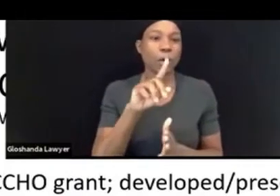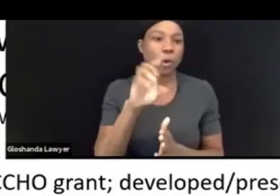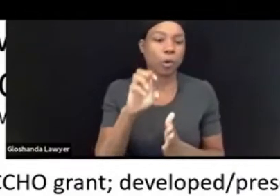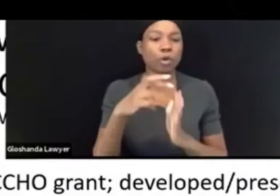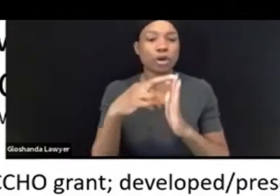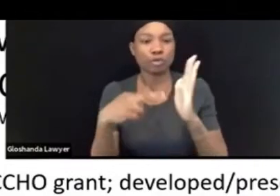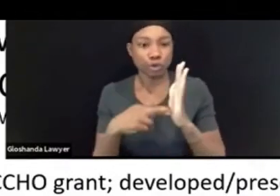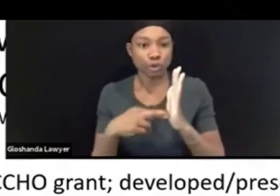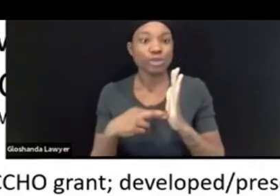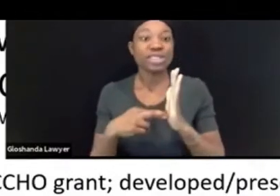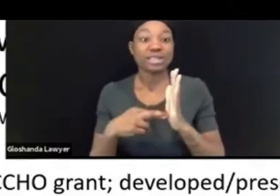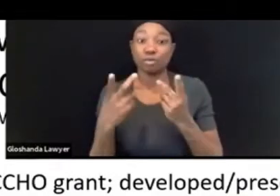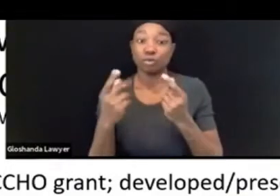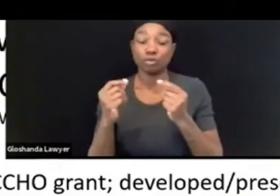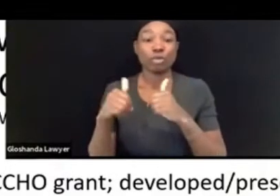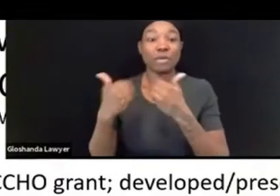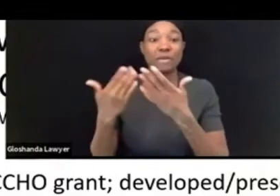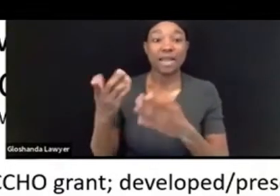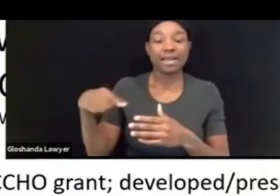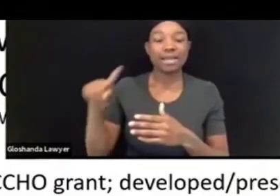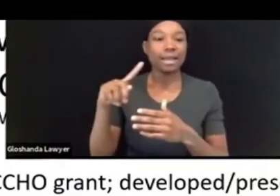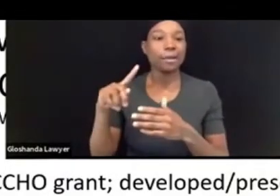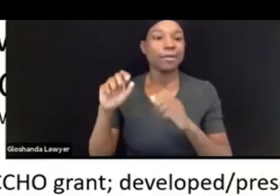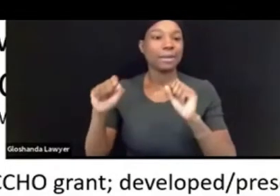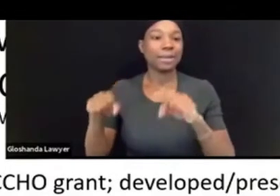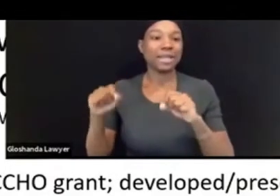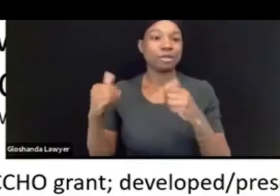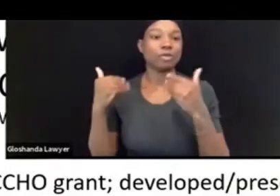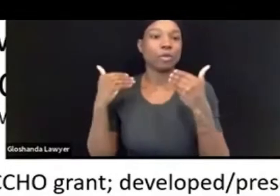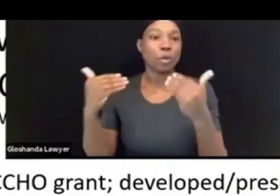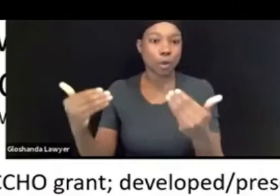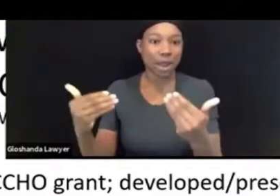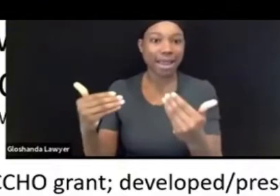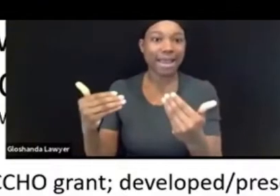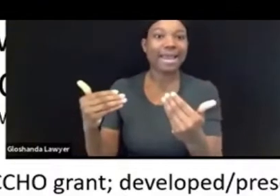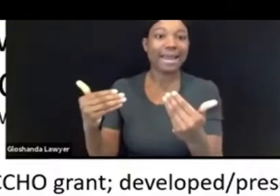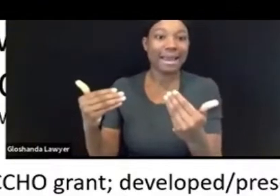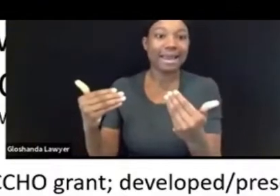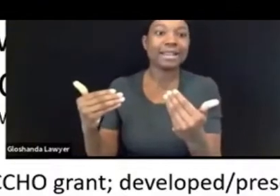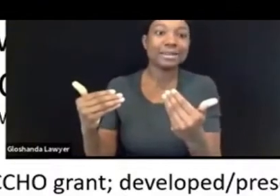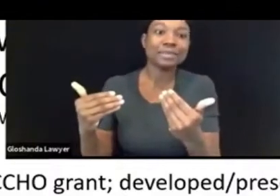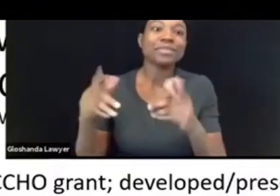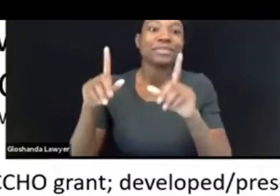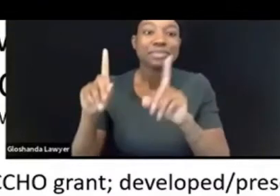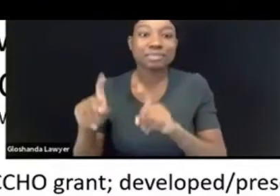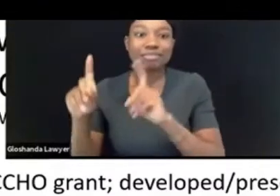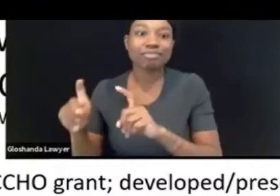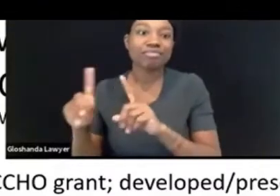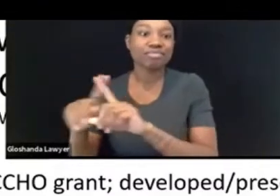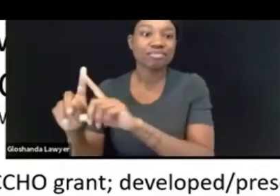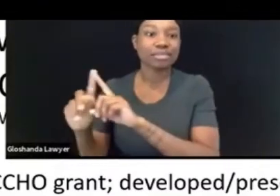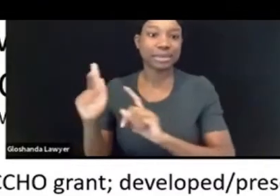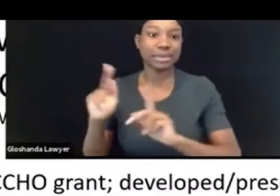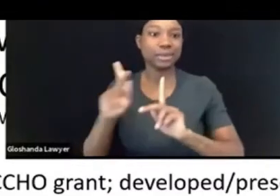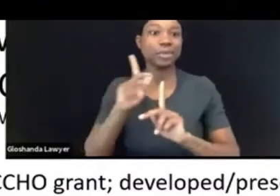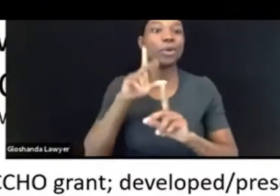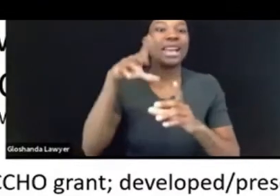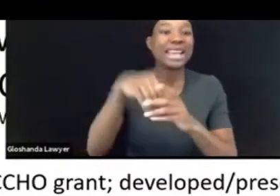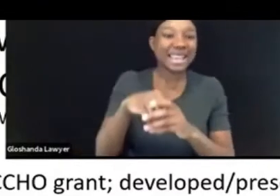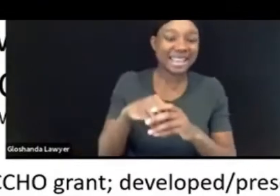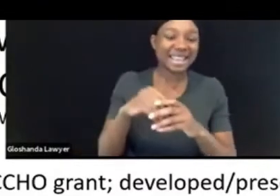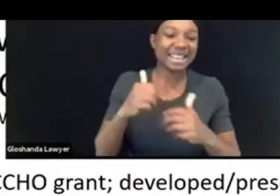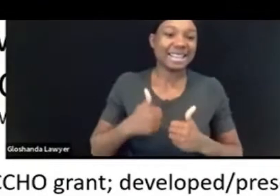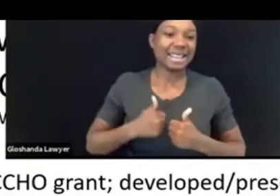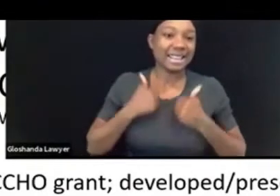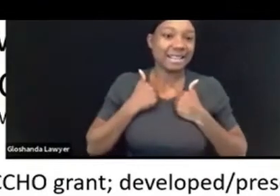of named designated facilities. This helped us to quickly determine how big a COVID outbreak was occurring so we could